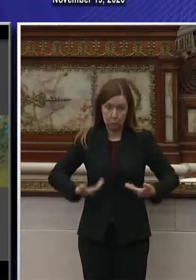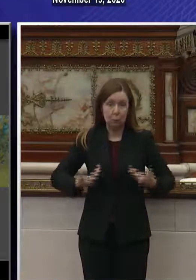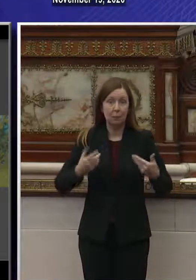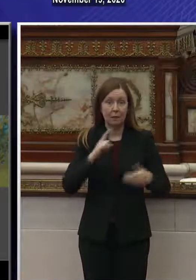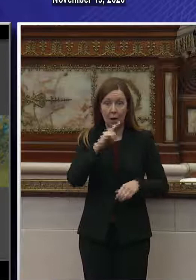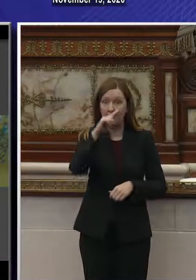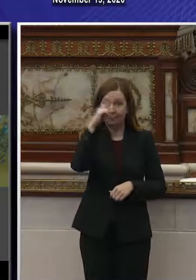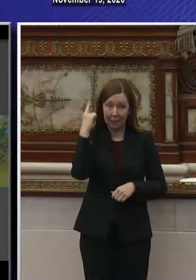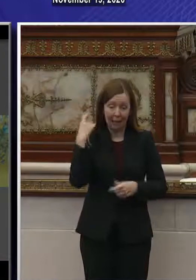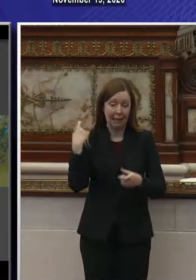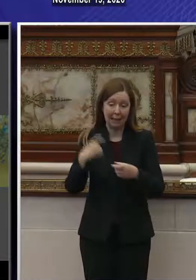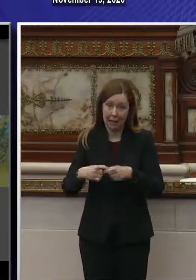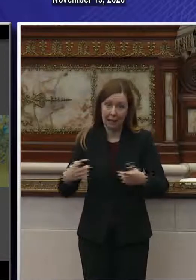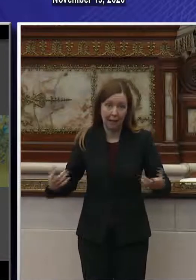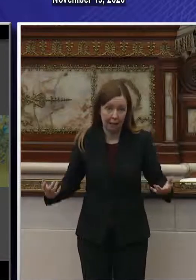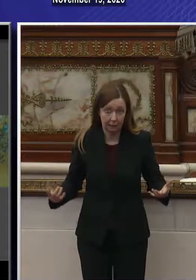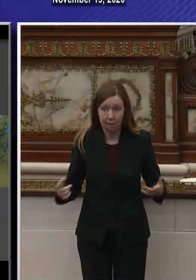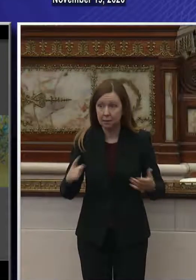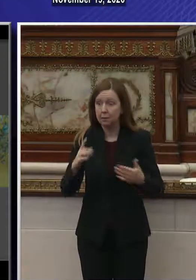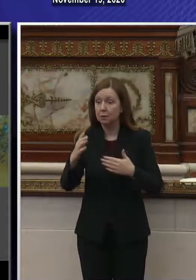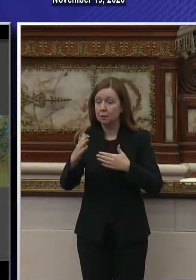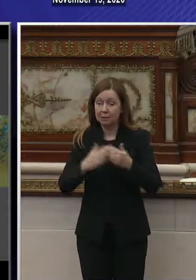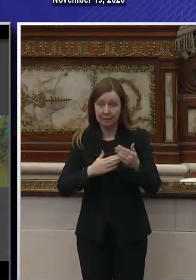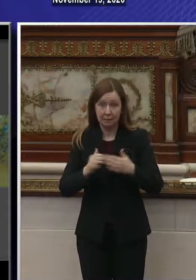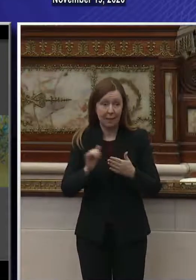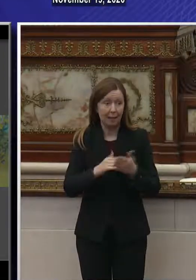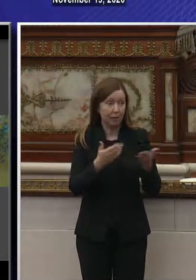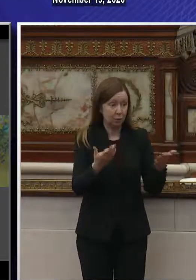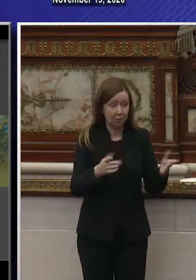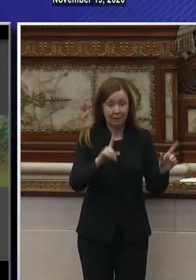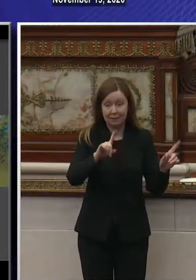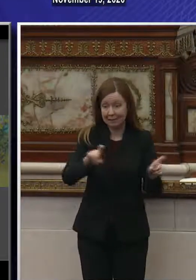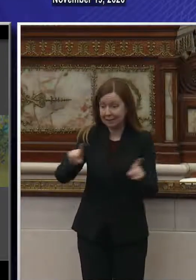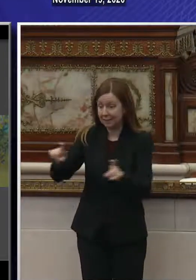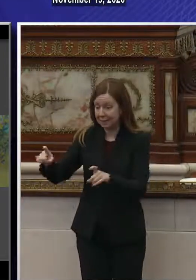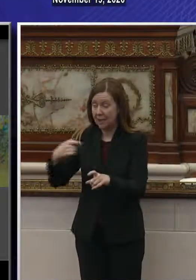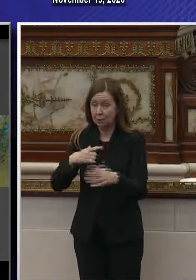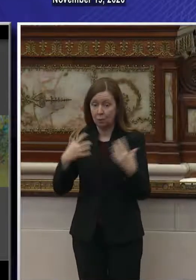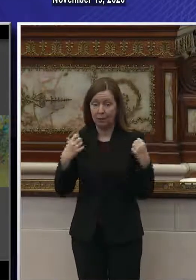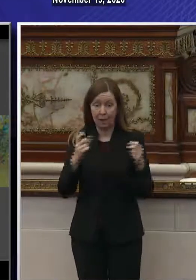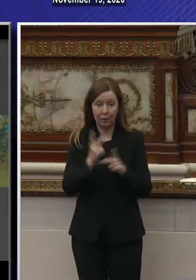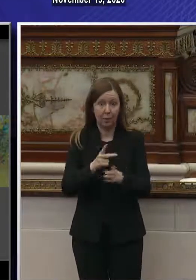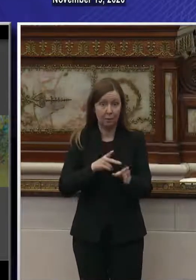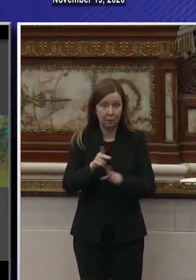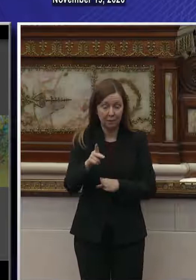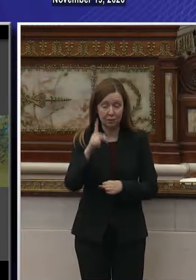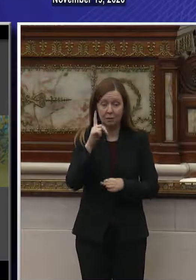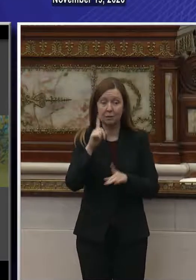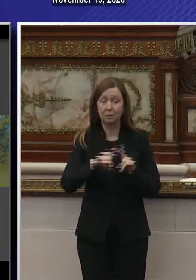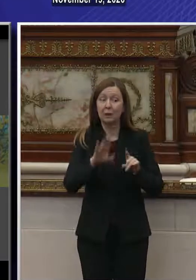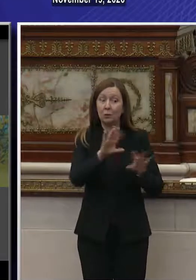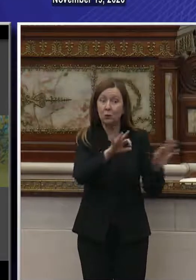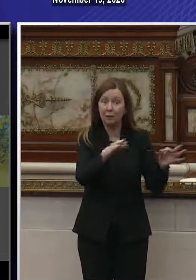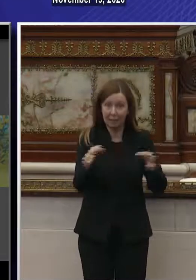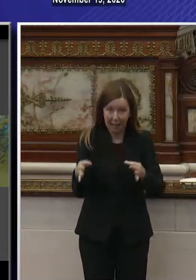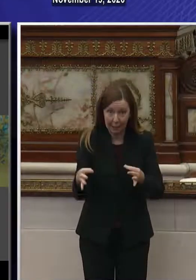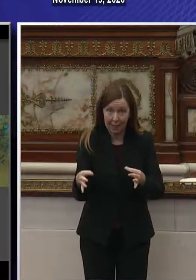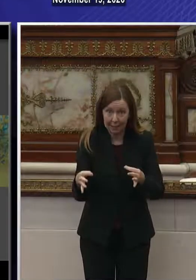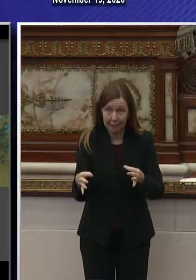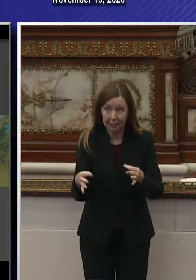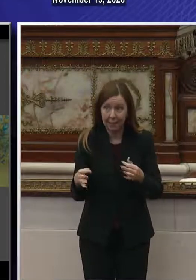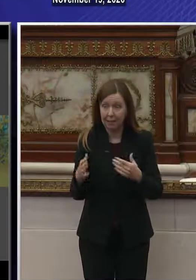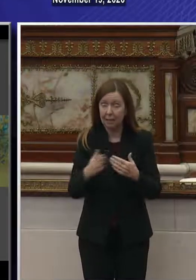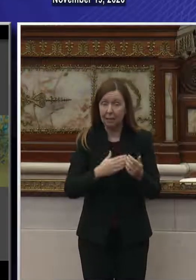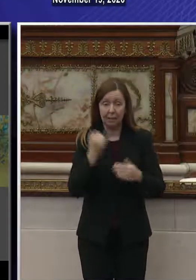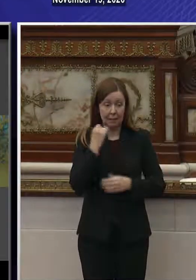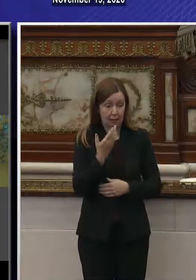so it doesn't matter that you are out here testing and we're healthcare professionals, because your family, even